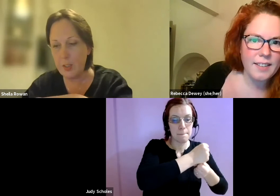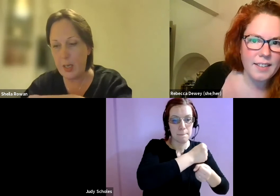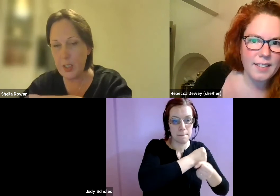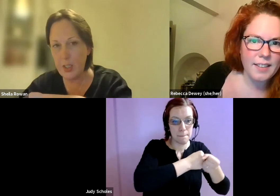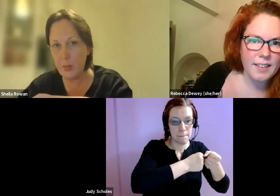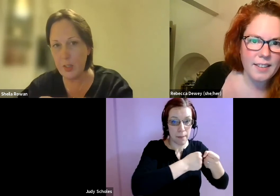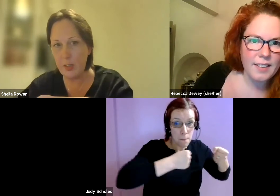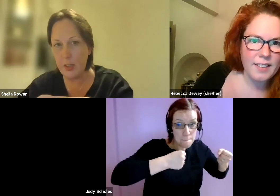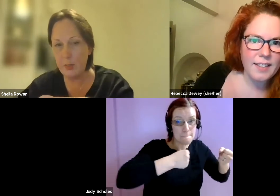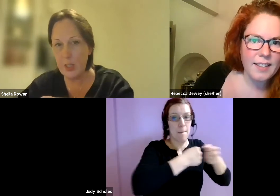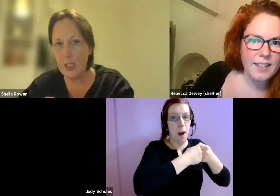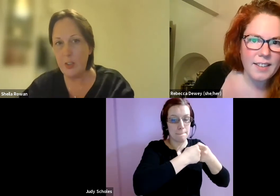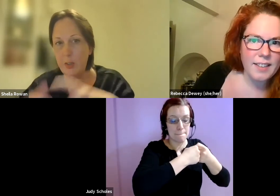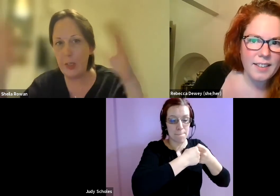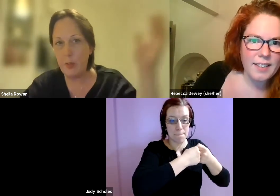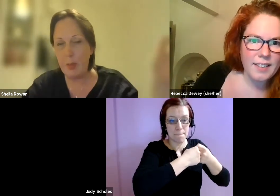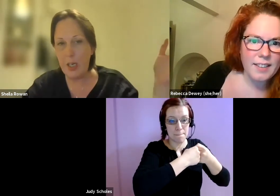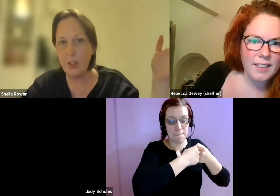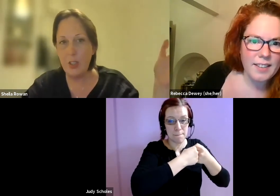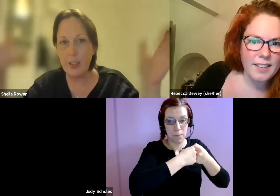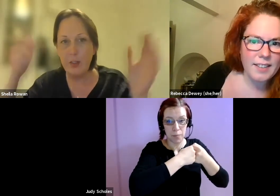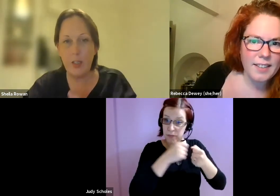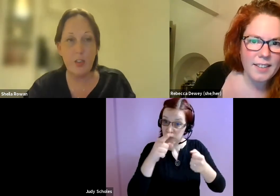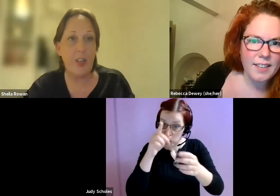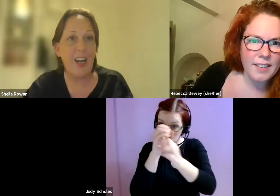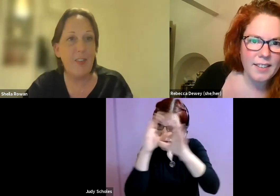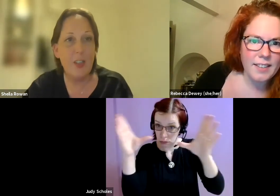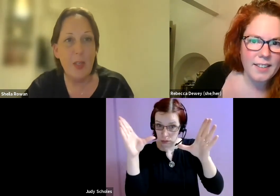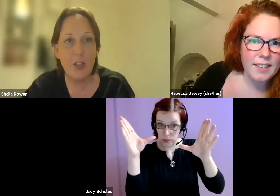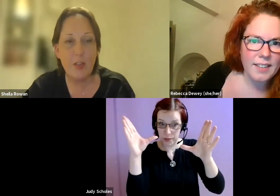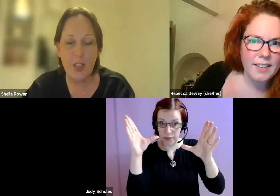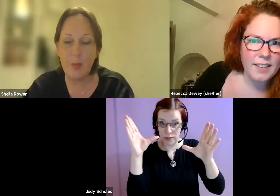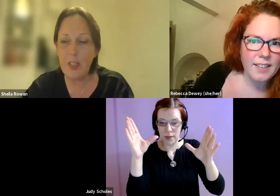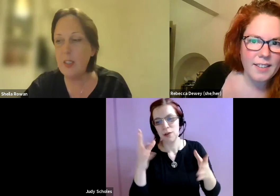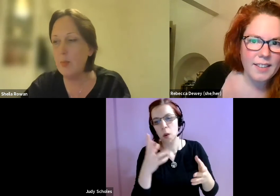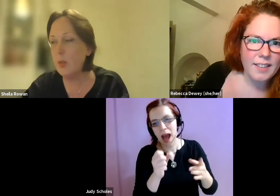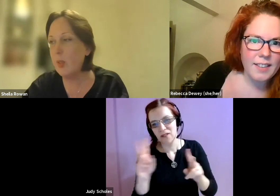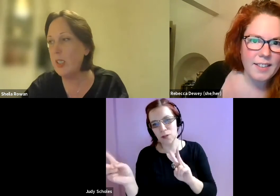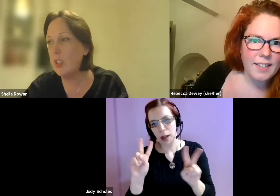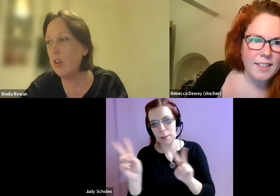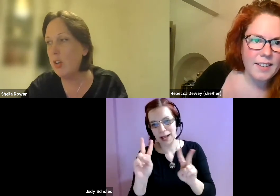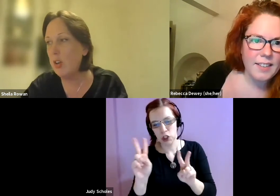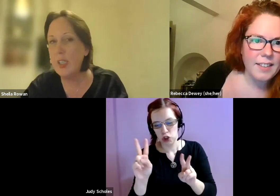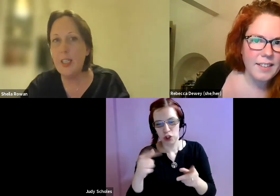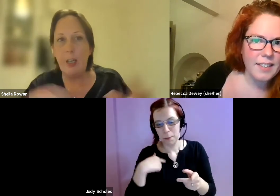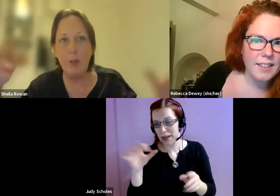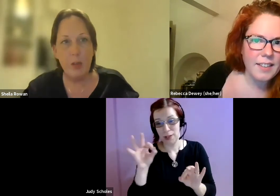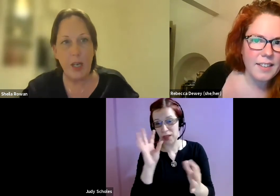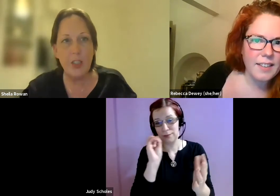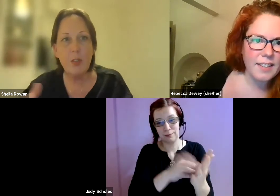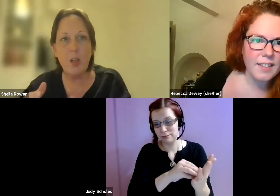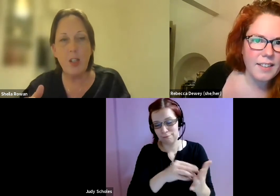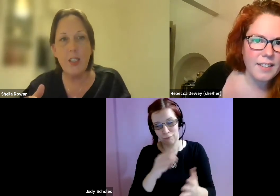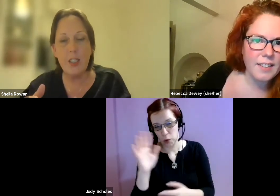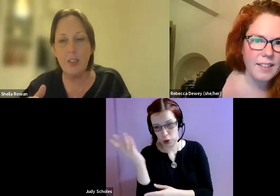to smash into one another. And if you imagine, I have animations of this, but I didn't put one in the talk. If you